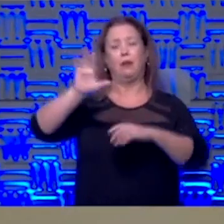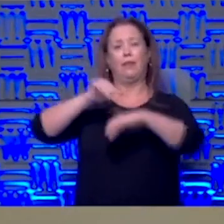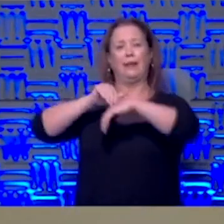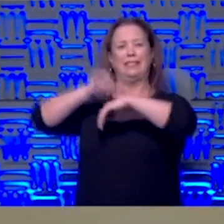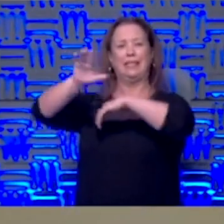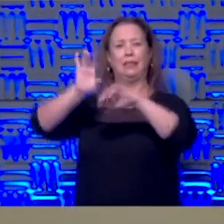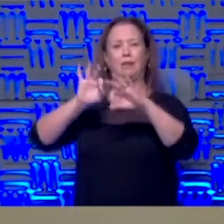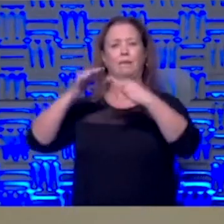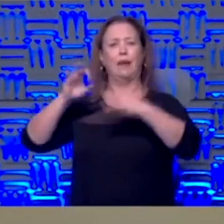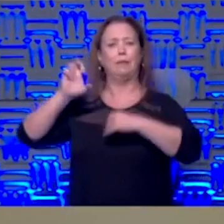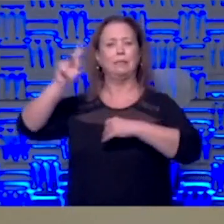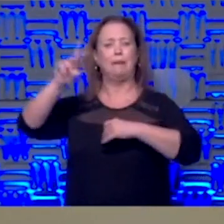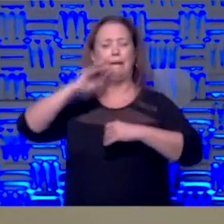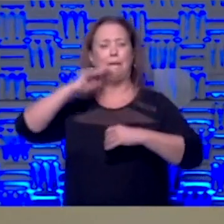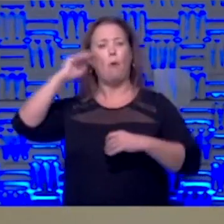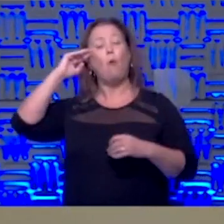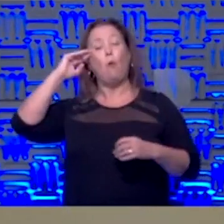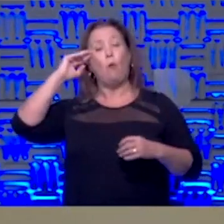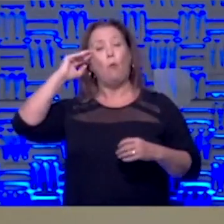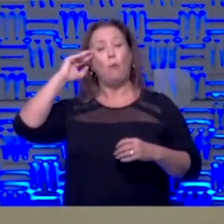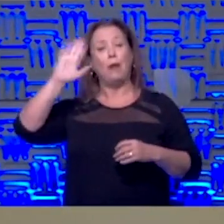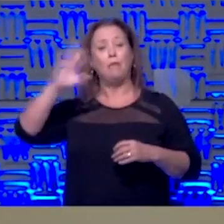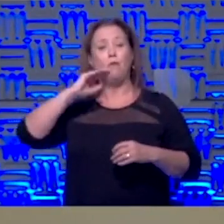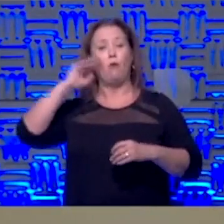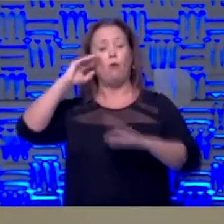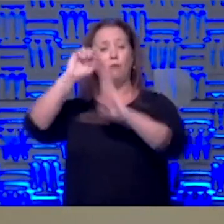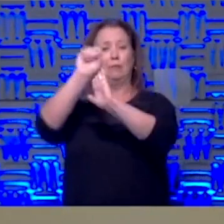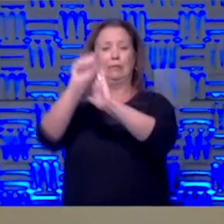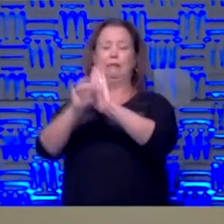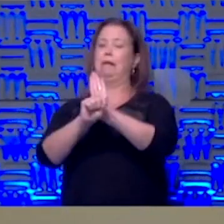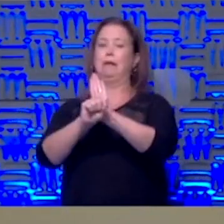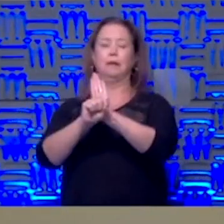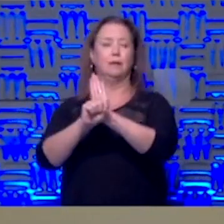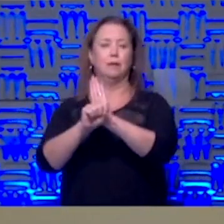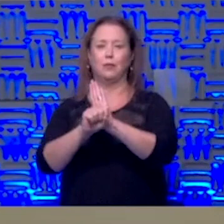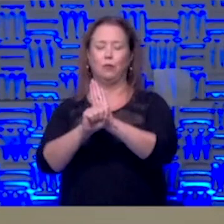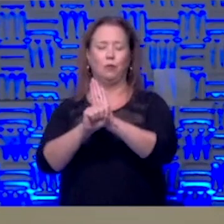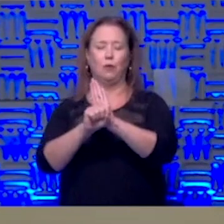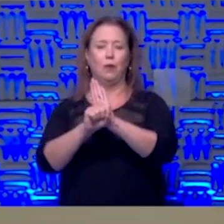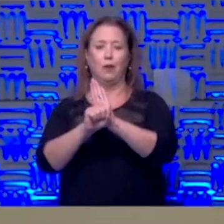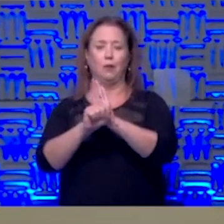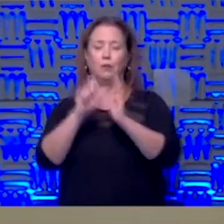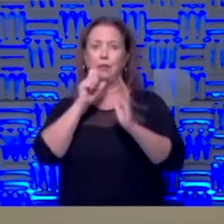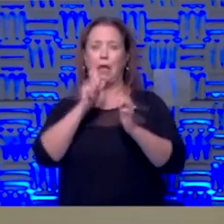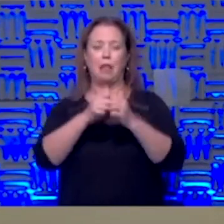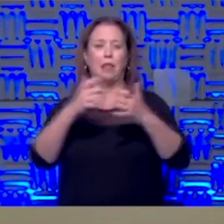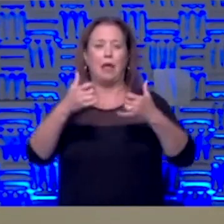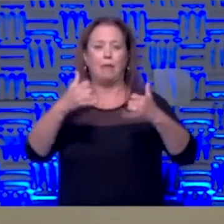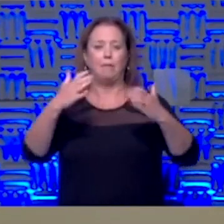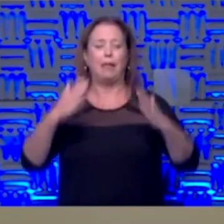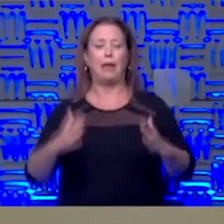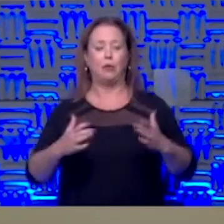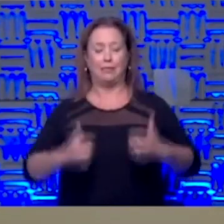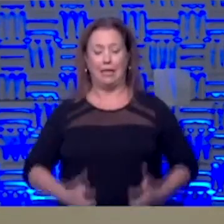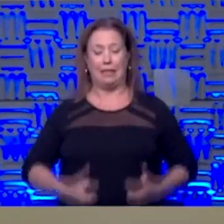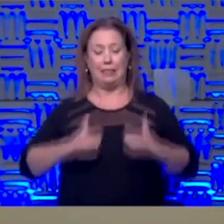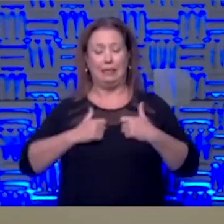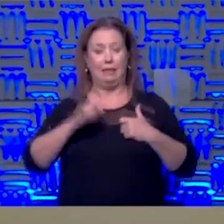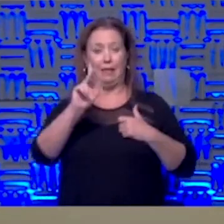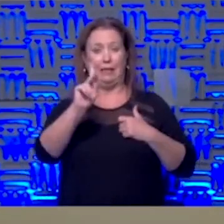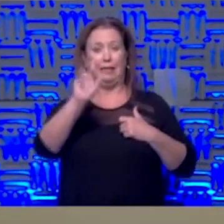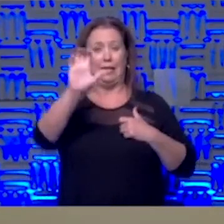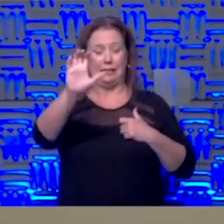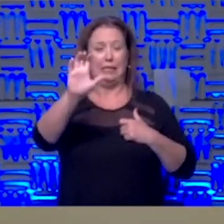home in their home state. So there's not a lot of players who actually live in Kansas